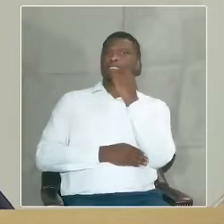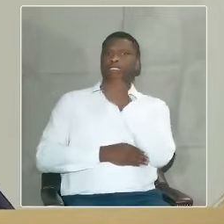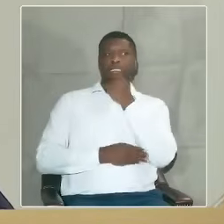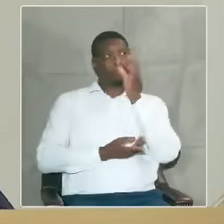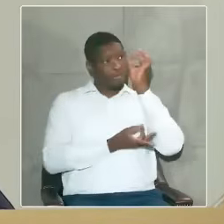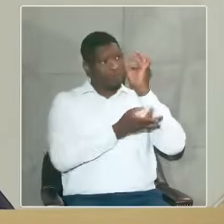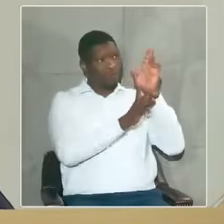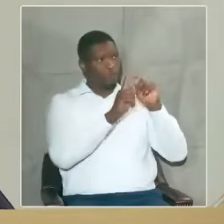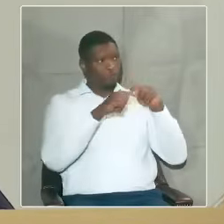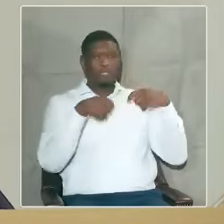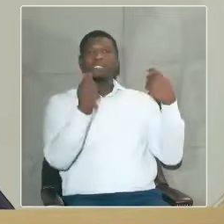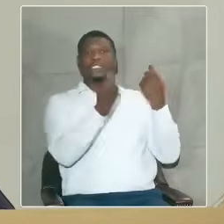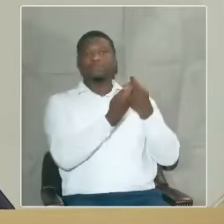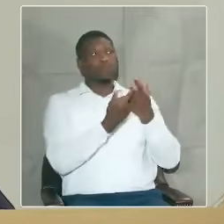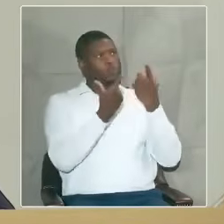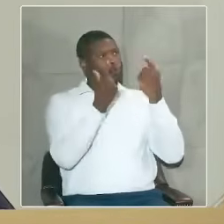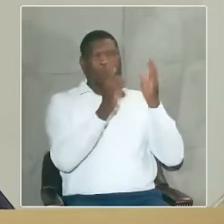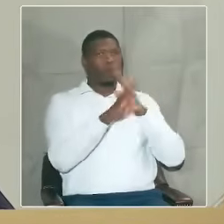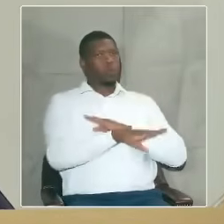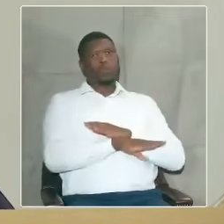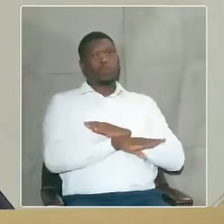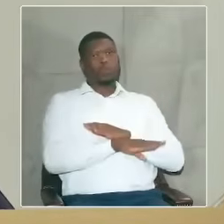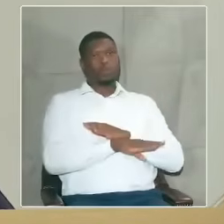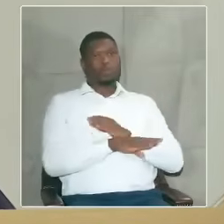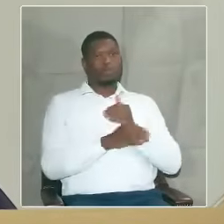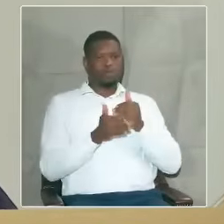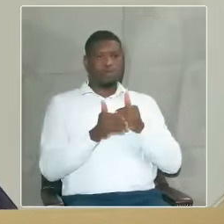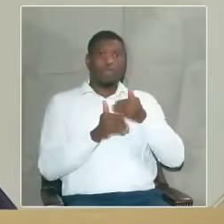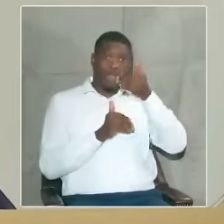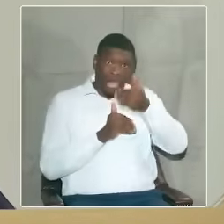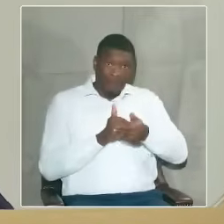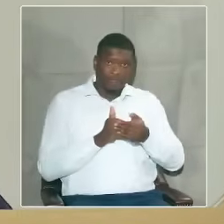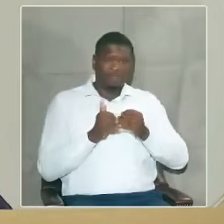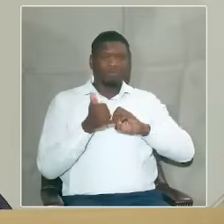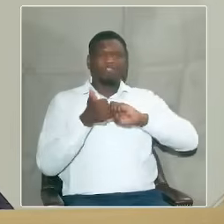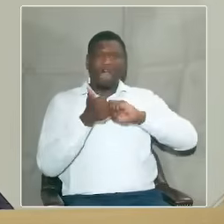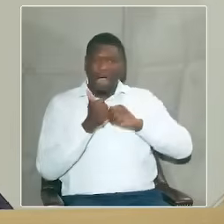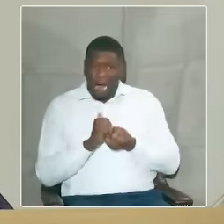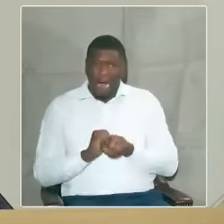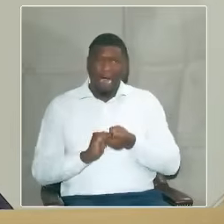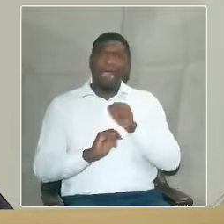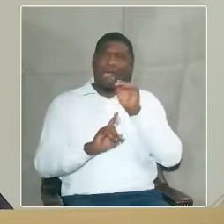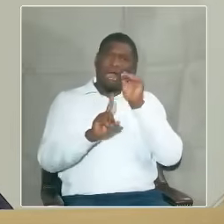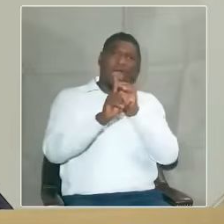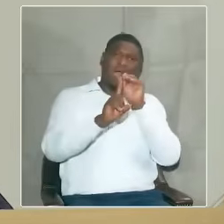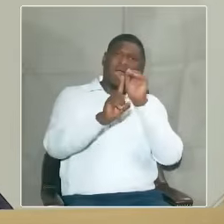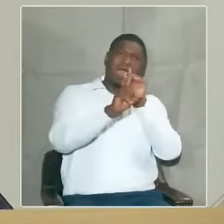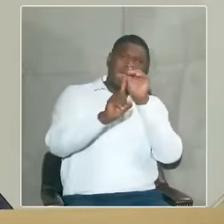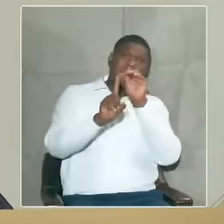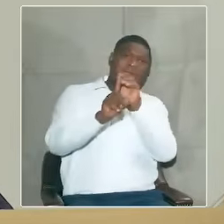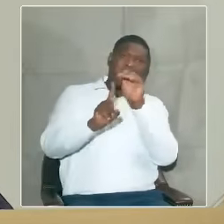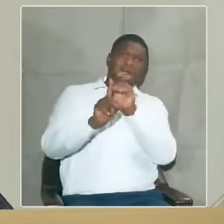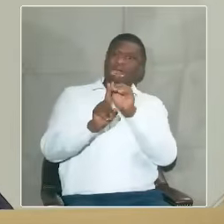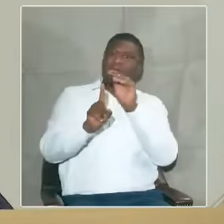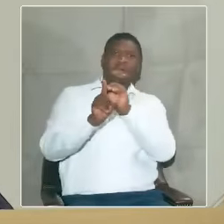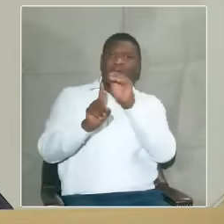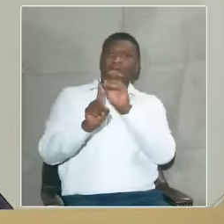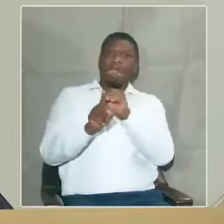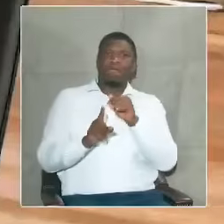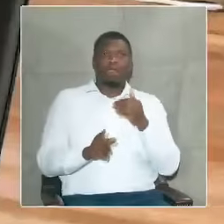don't do it. I come back, I seek audience. The audience don't